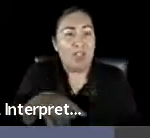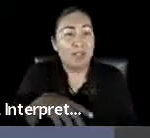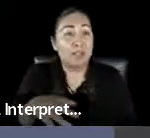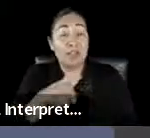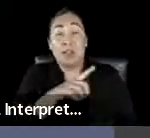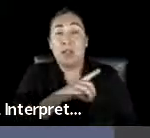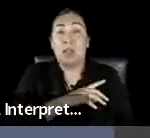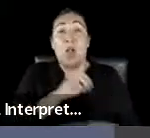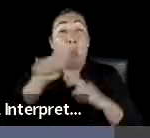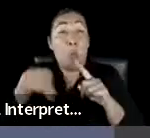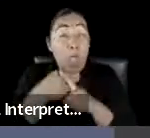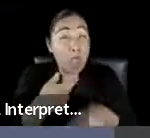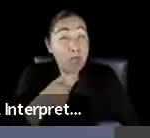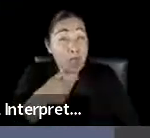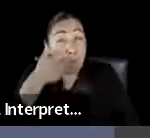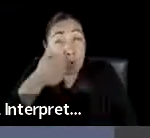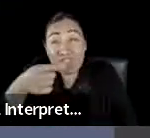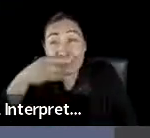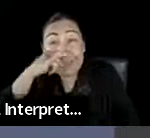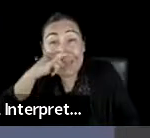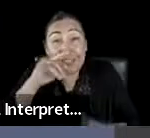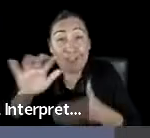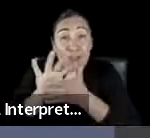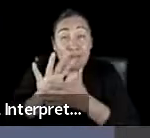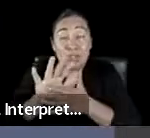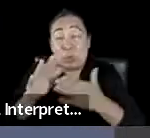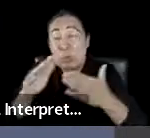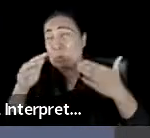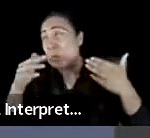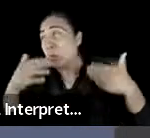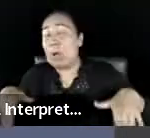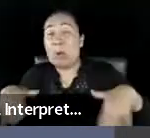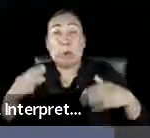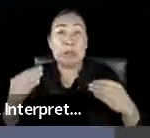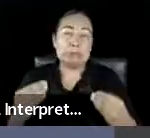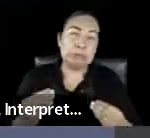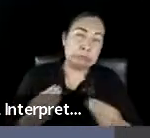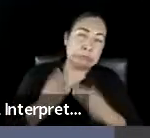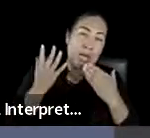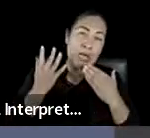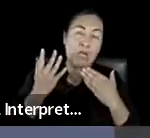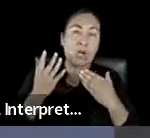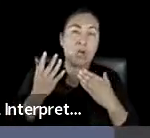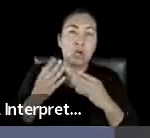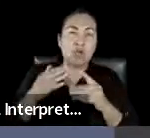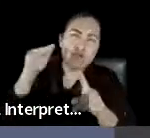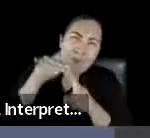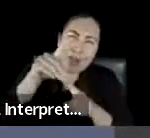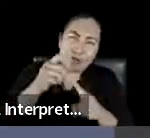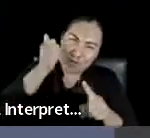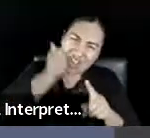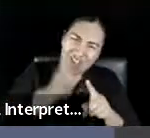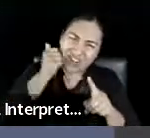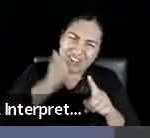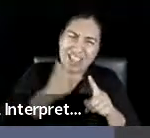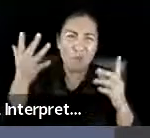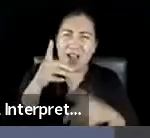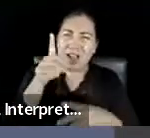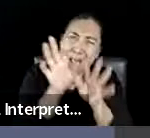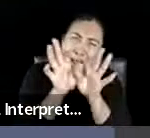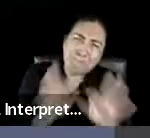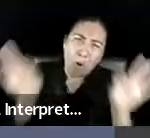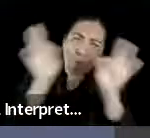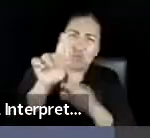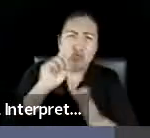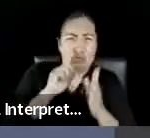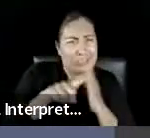I see these kids' films, I got inspired because it just reminds you day in and day out the importance of checking in on others, of